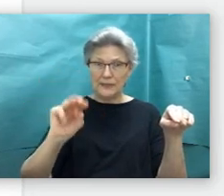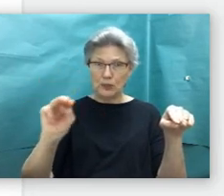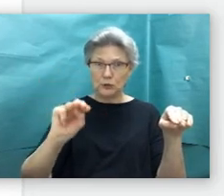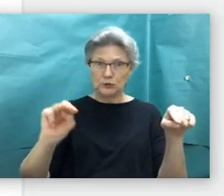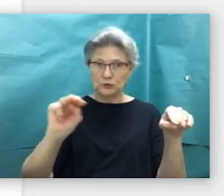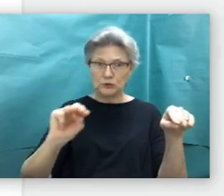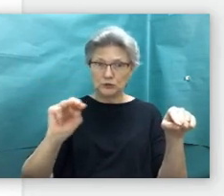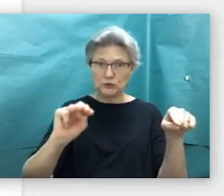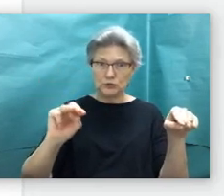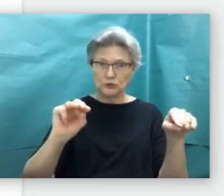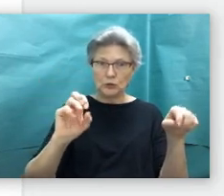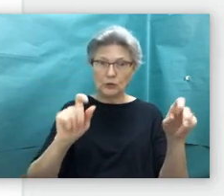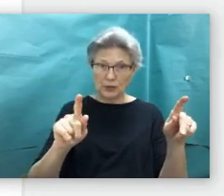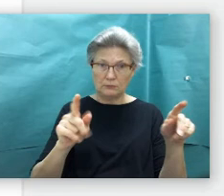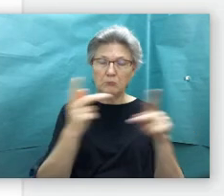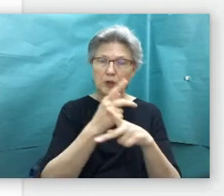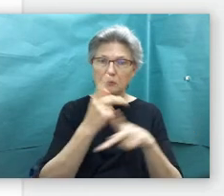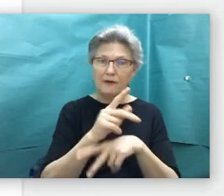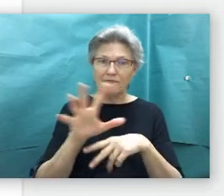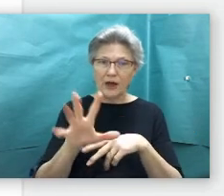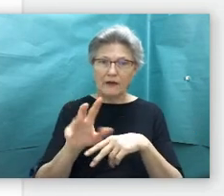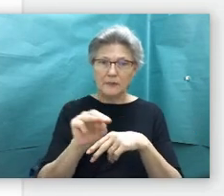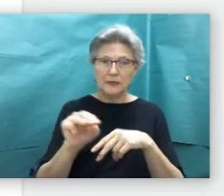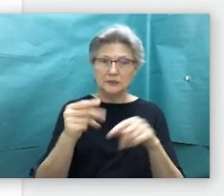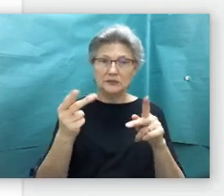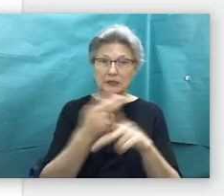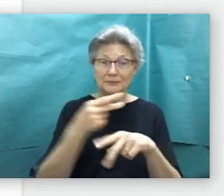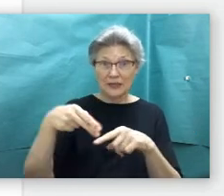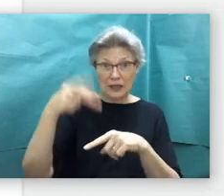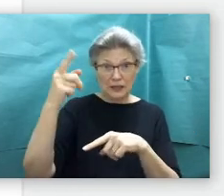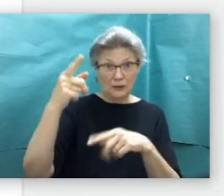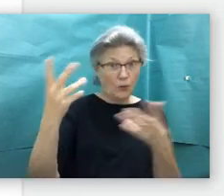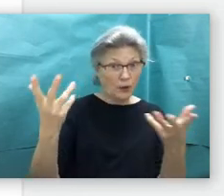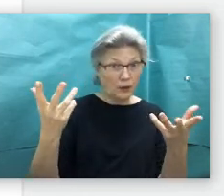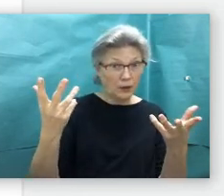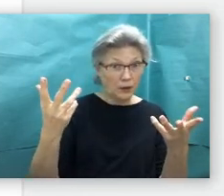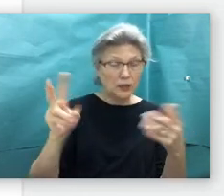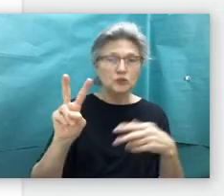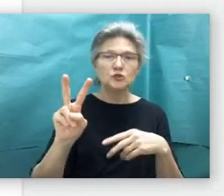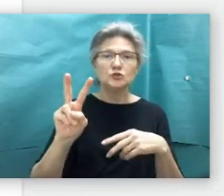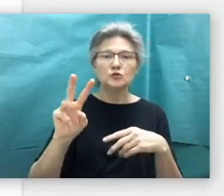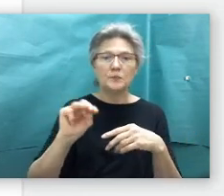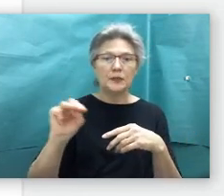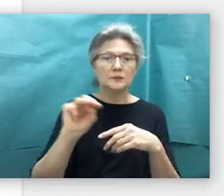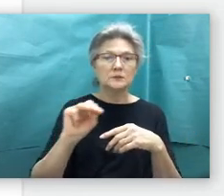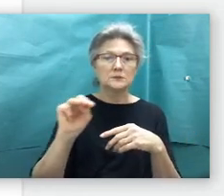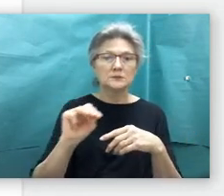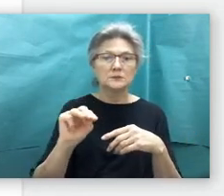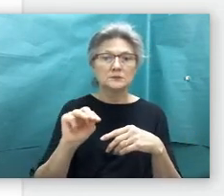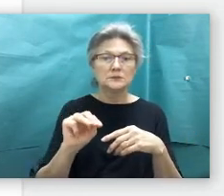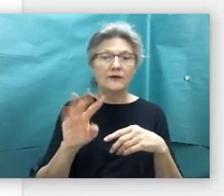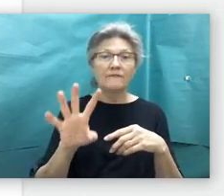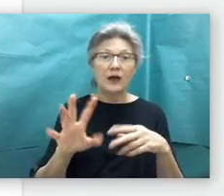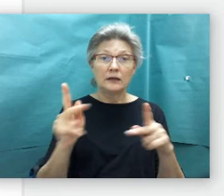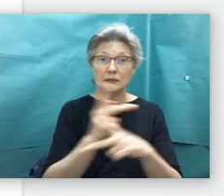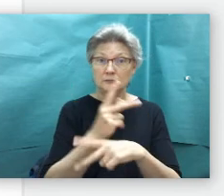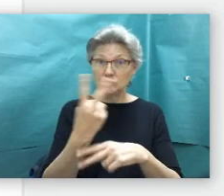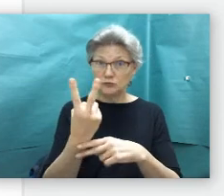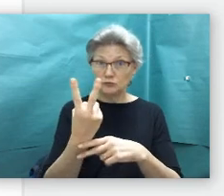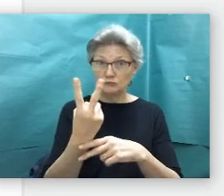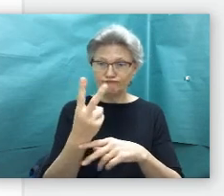meters. Okay, so we'll multiply our 5 meters times our height, which is 2 meters. 5 times 2